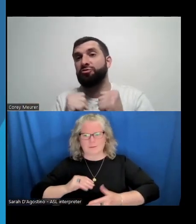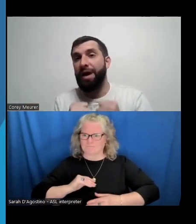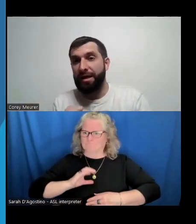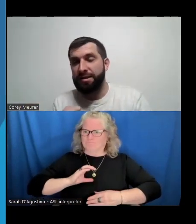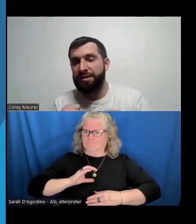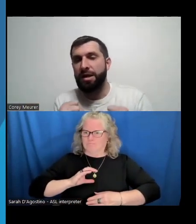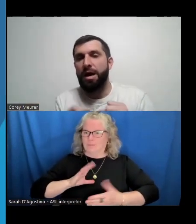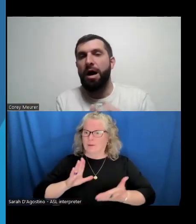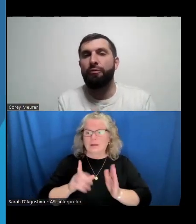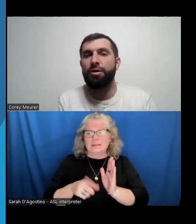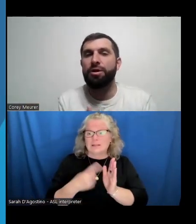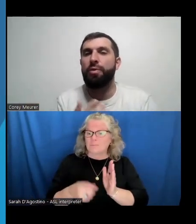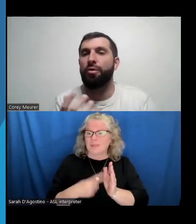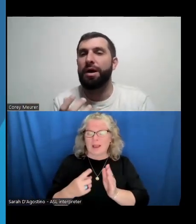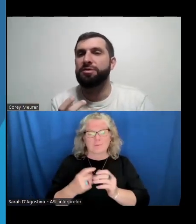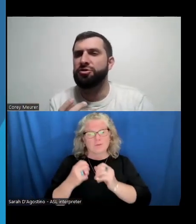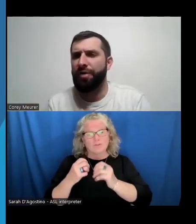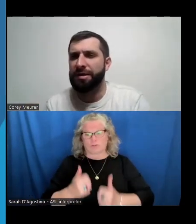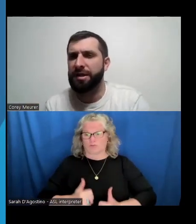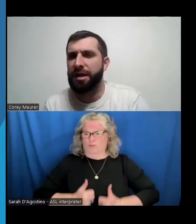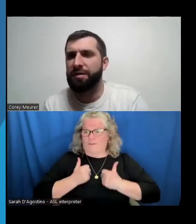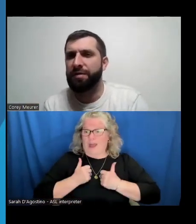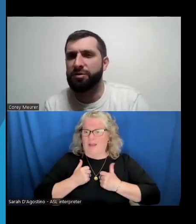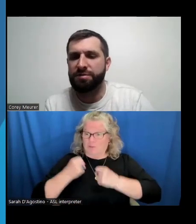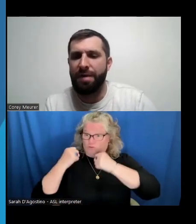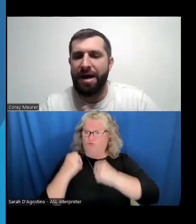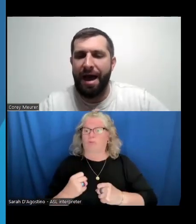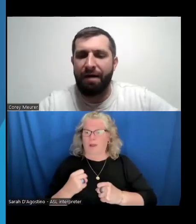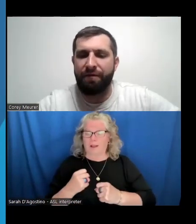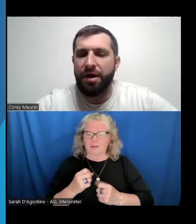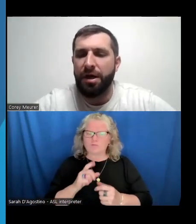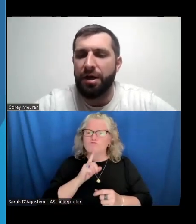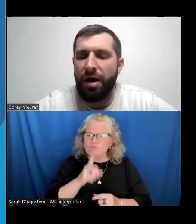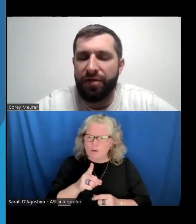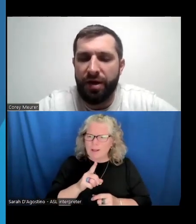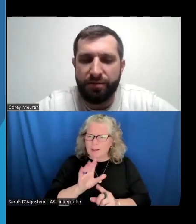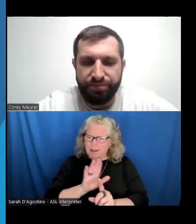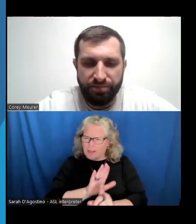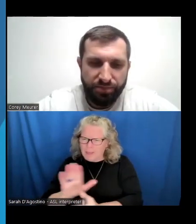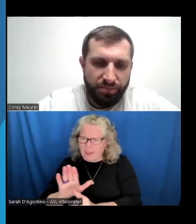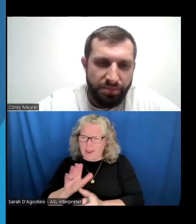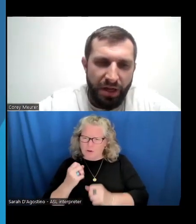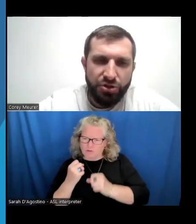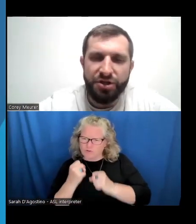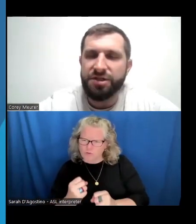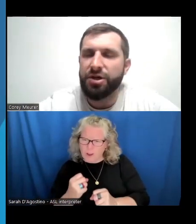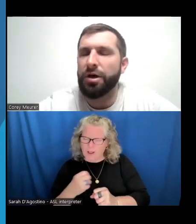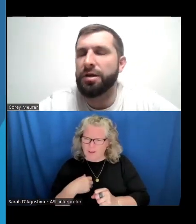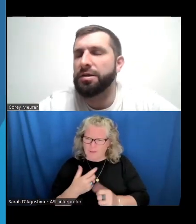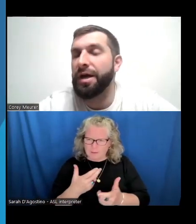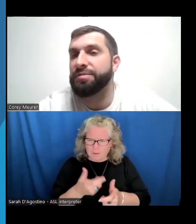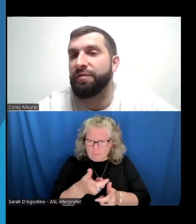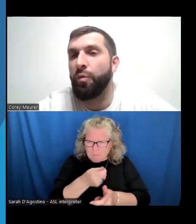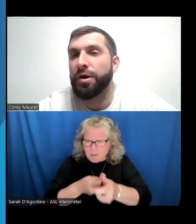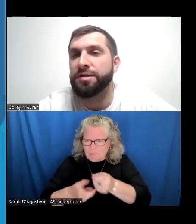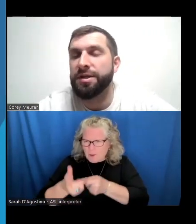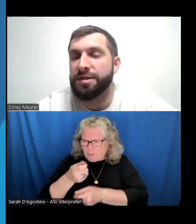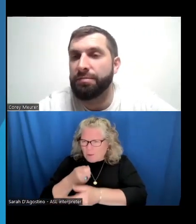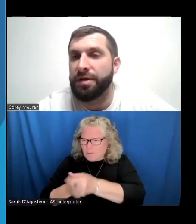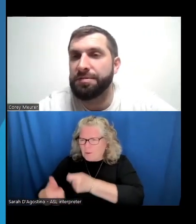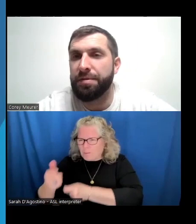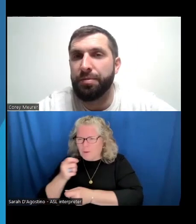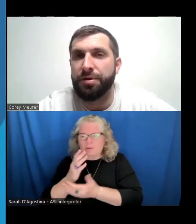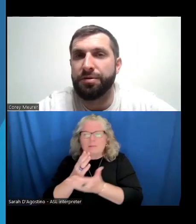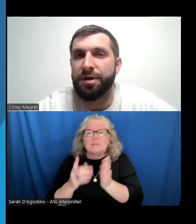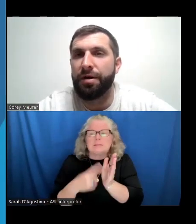survival strengths, really pulling out strengths that individuals may have. I think just certain types of words